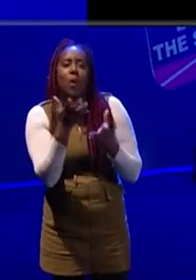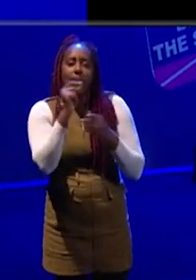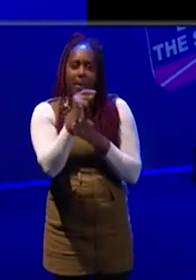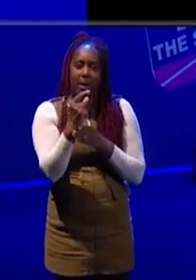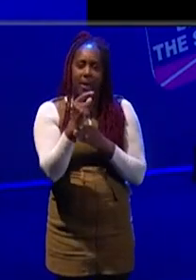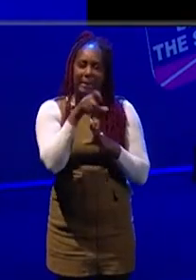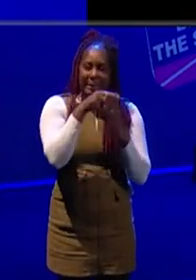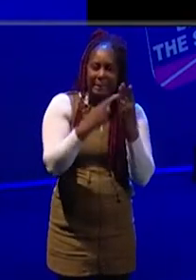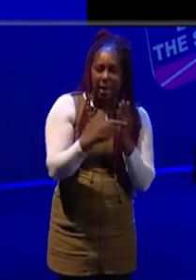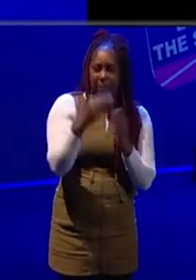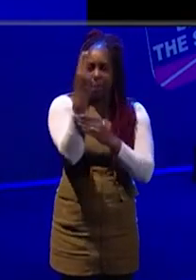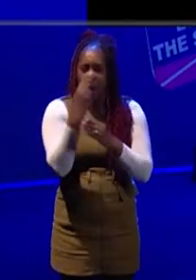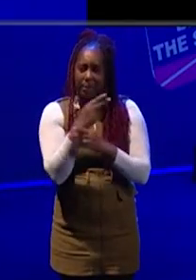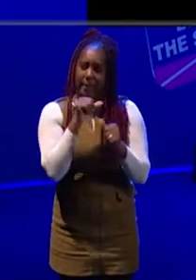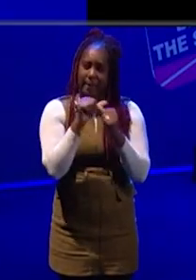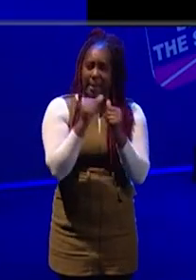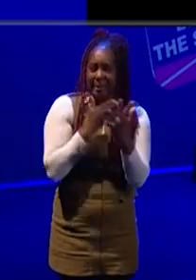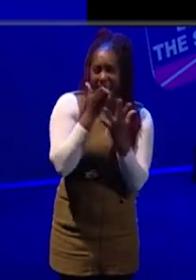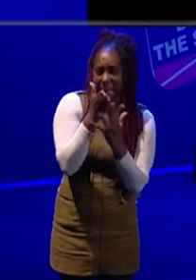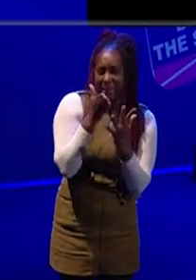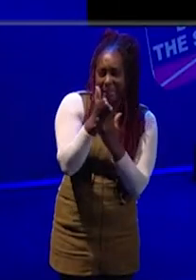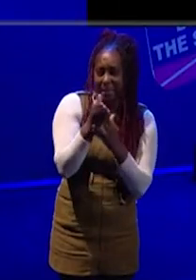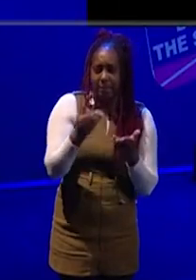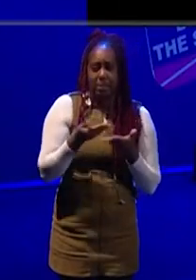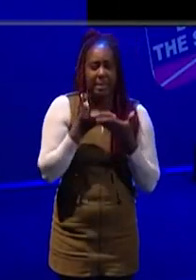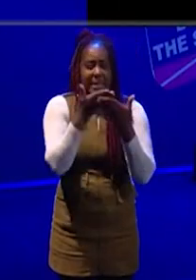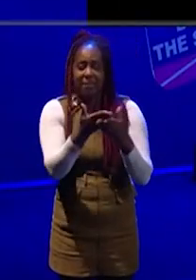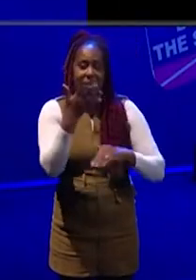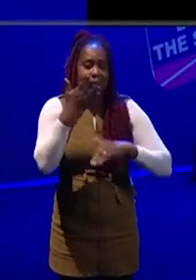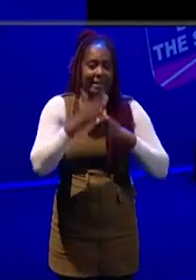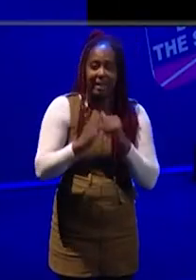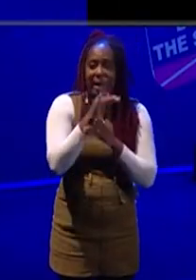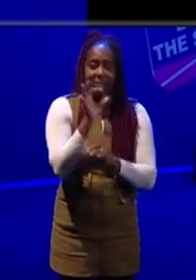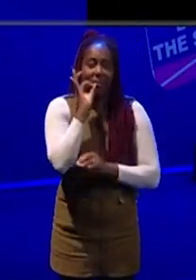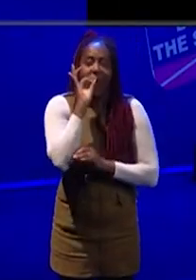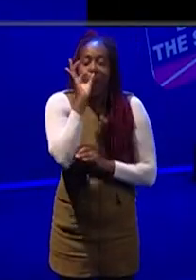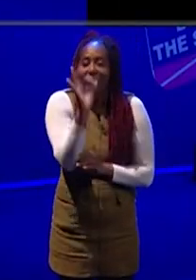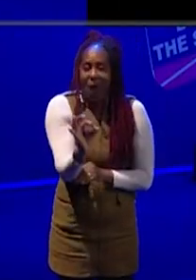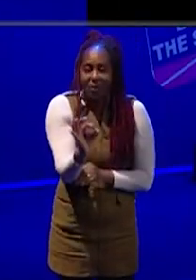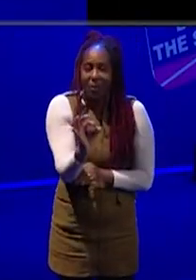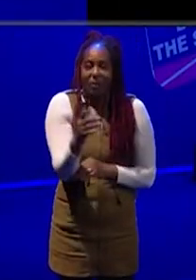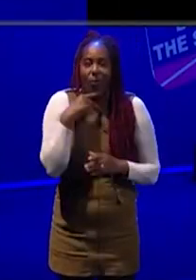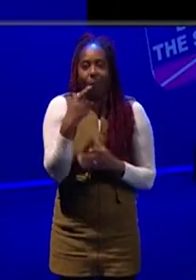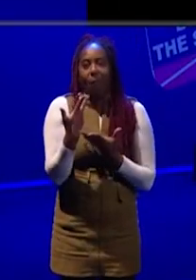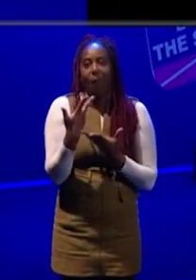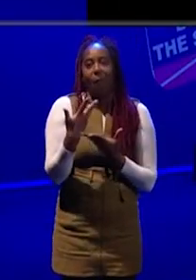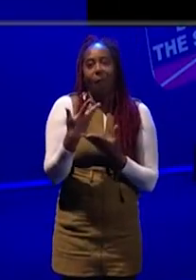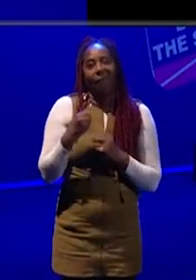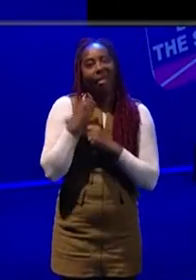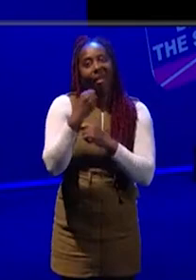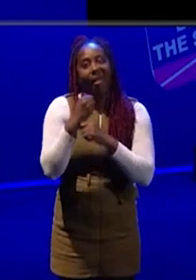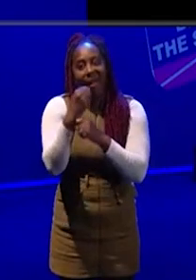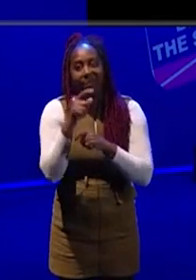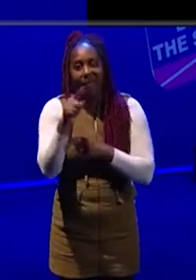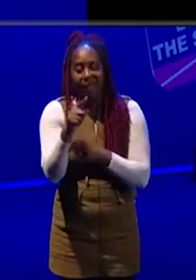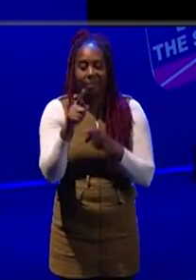people who embed access as a given, so you're never having to ask for it or advocate for it